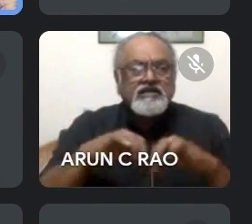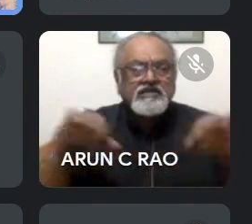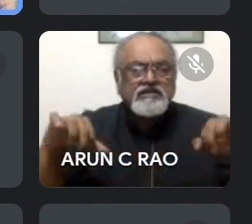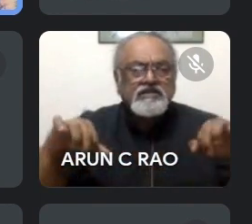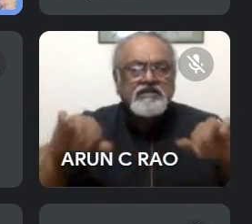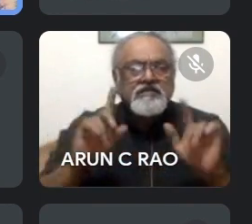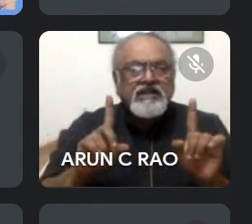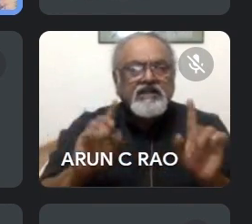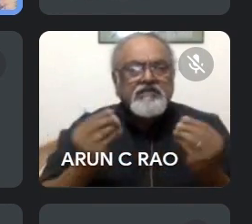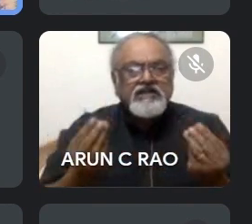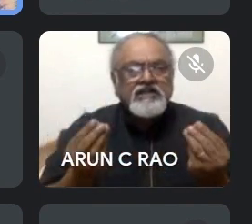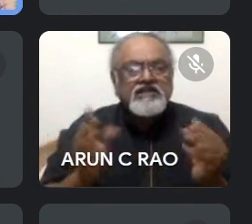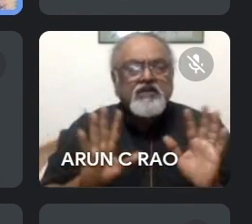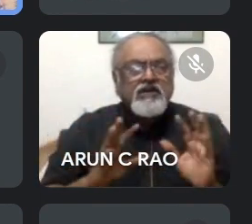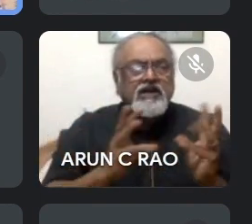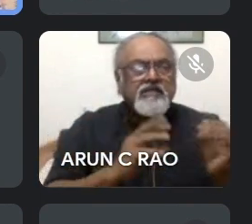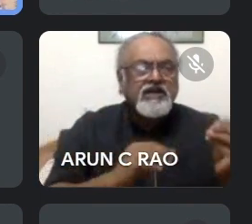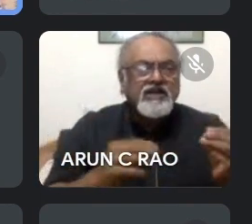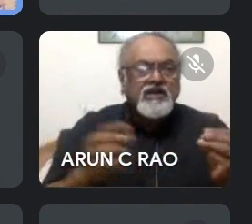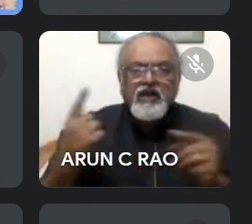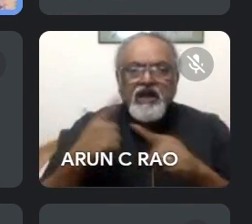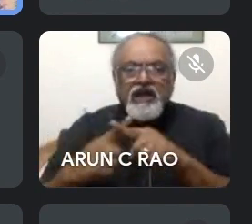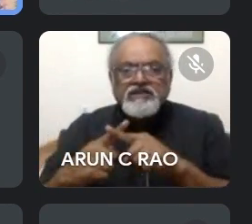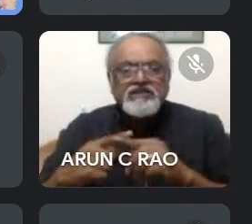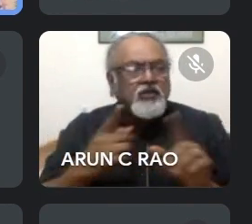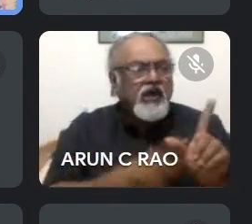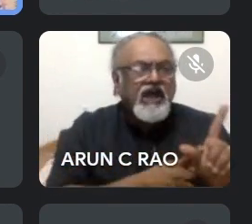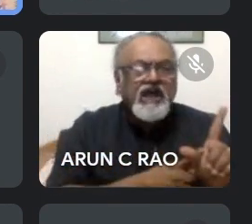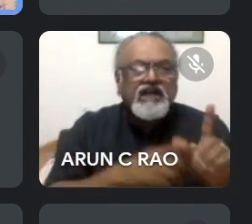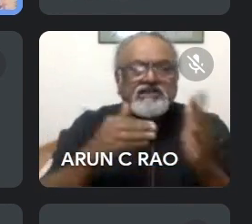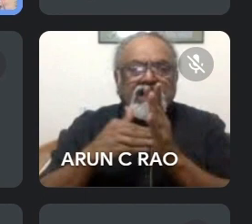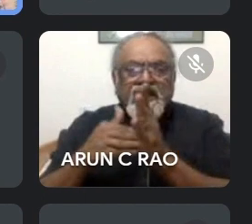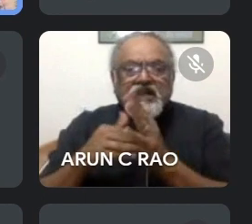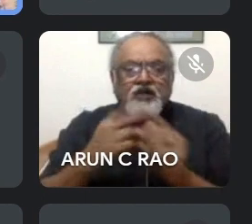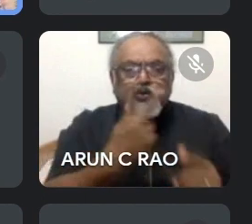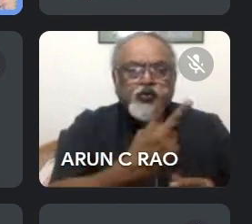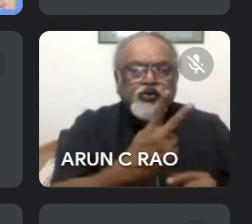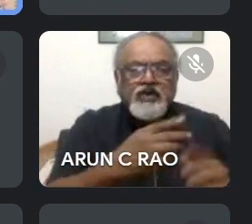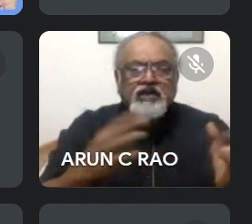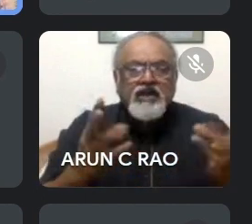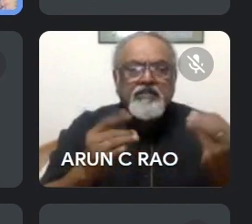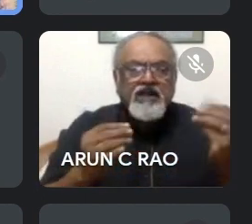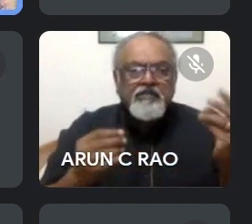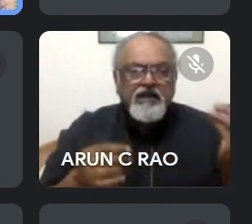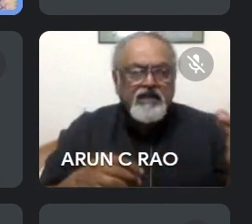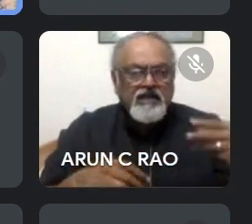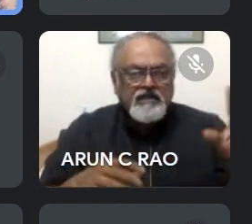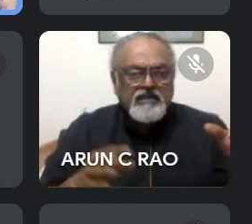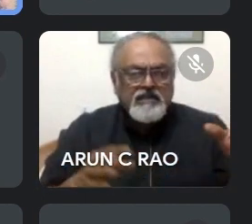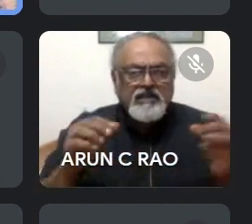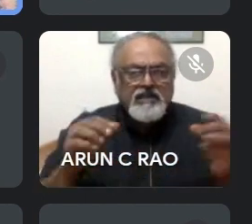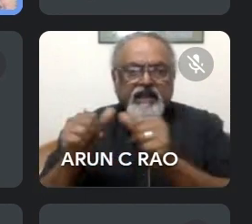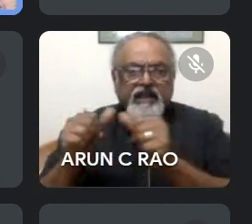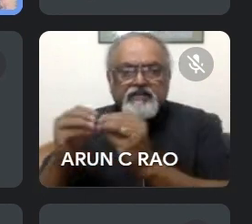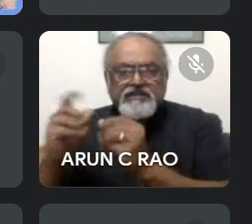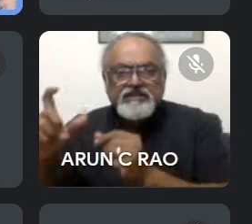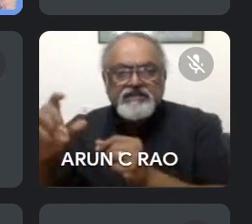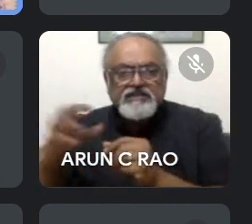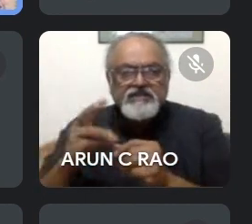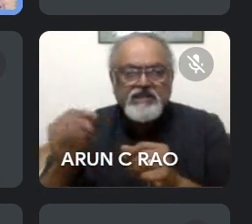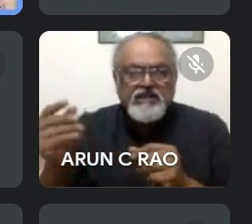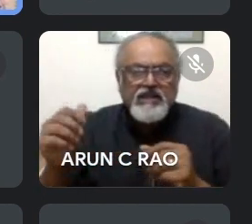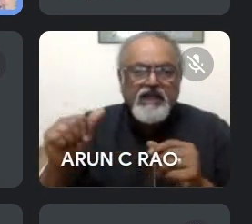why does numbers have to be with X or Y or any alphabet in that manner? Because they're all very different in my head. I